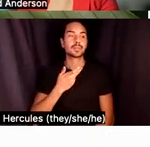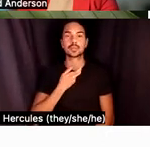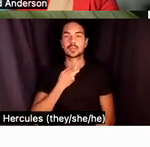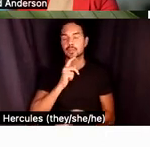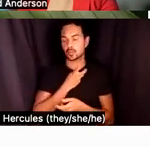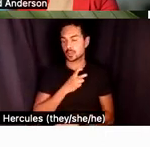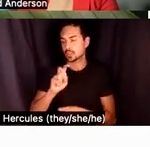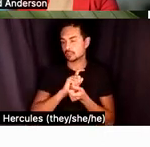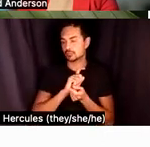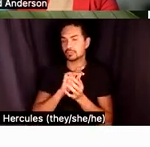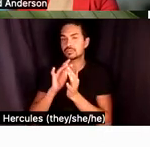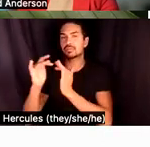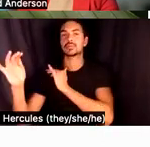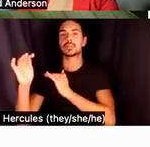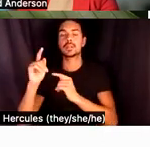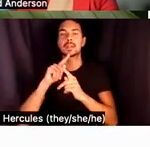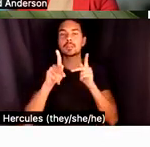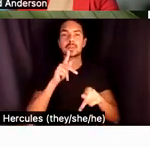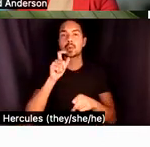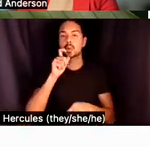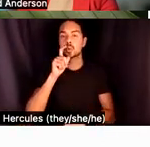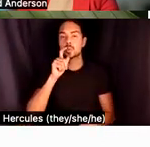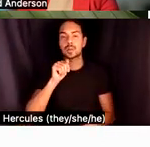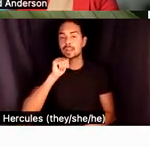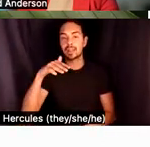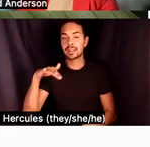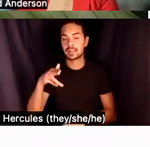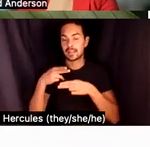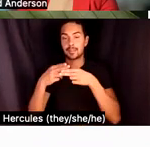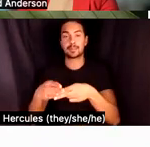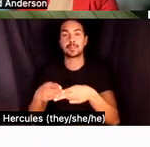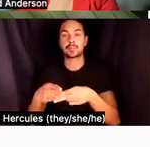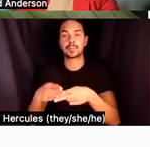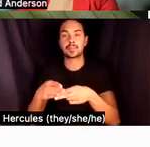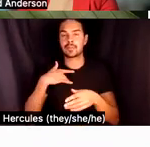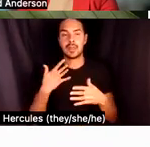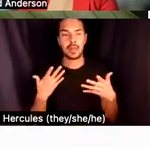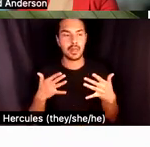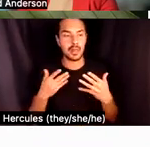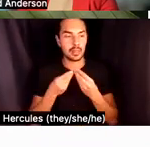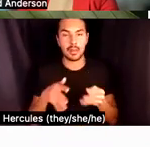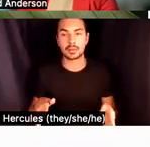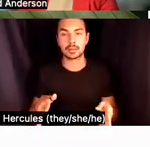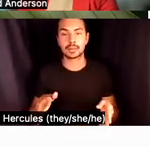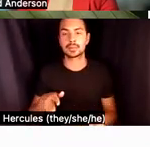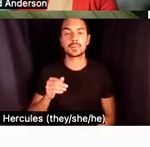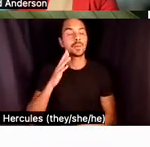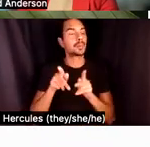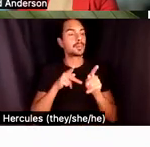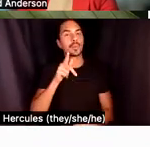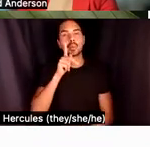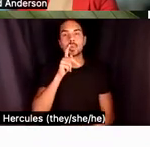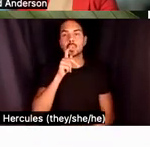so many folks who are unnamed, it can feel like you are kind of lost. And especially for folks who may